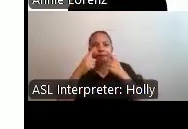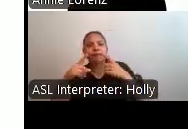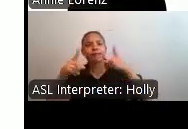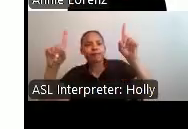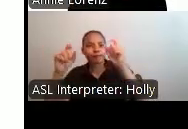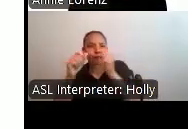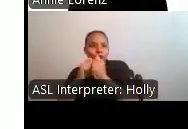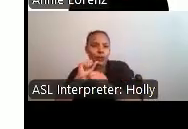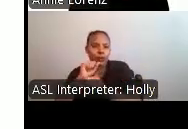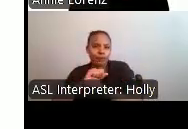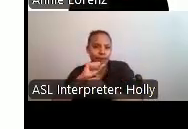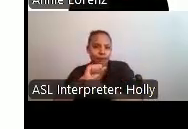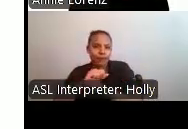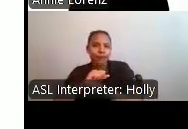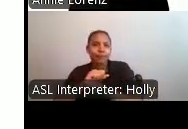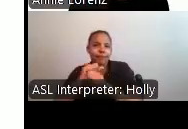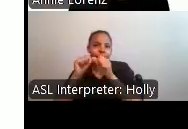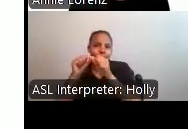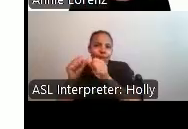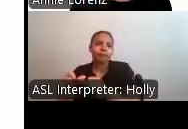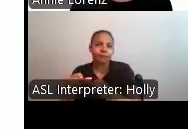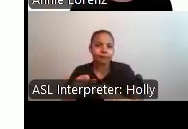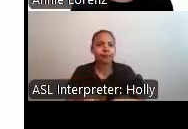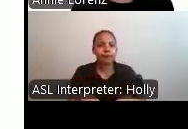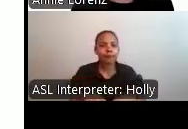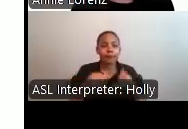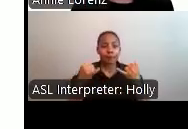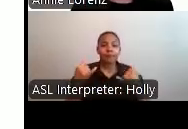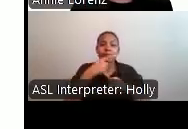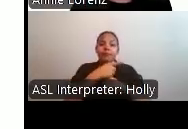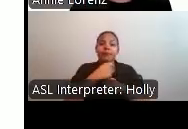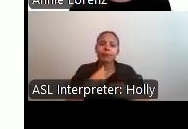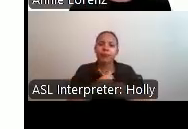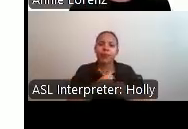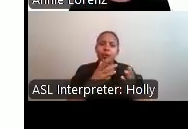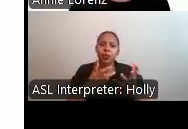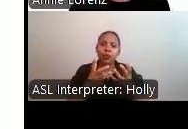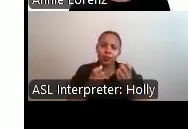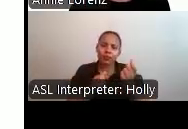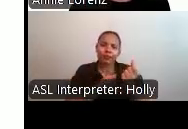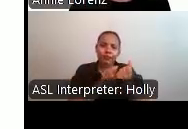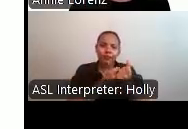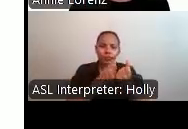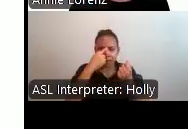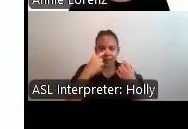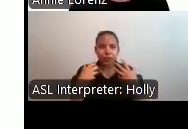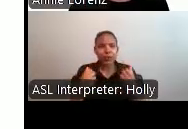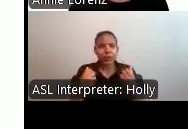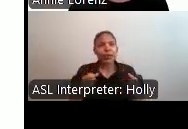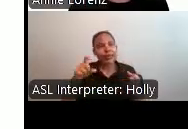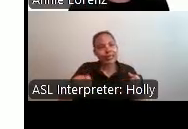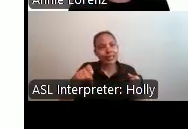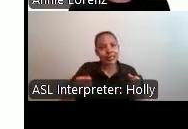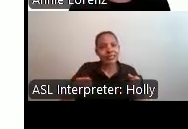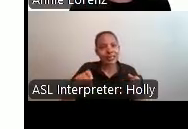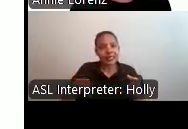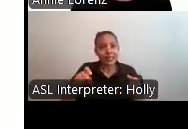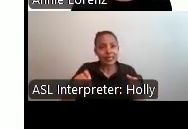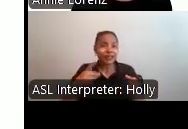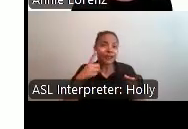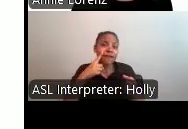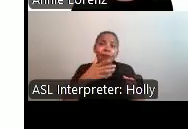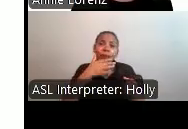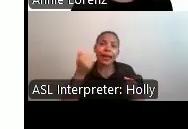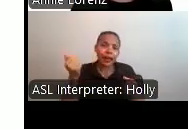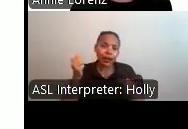to recognize, respond to, and support the mental health needs that can impact employment success. And mental